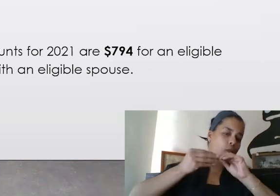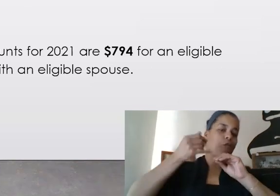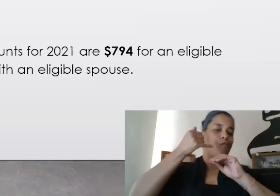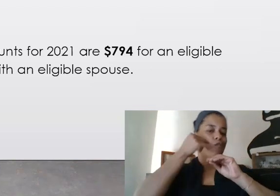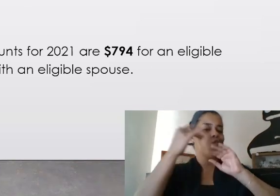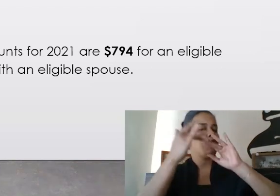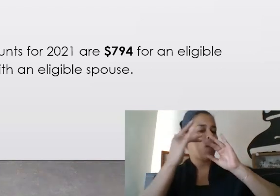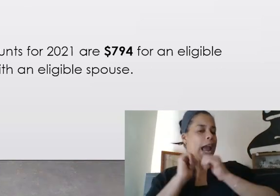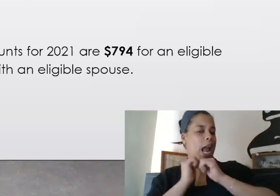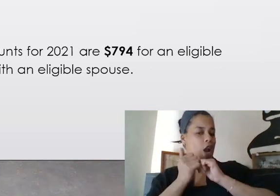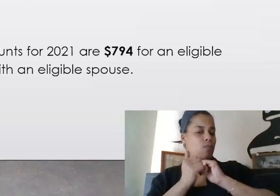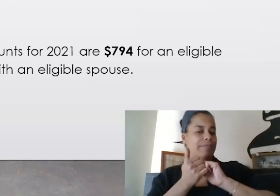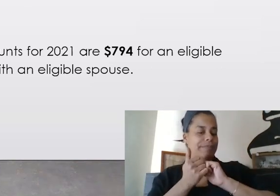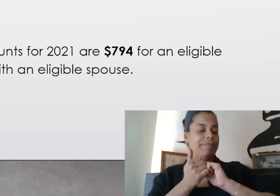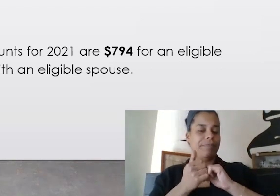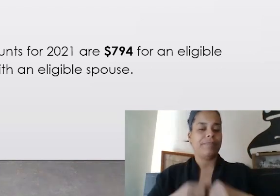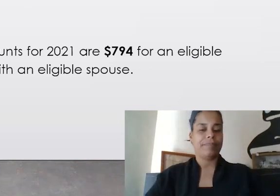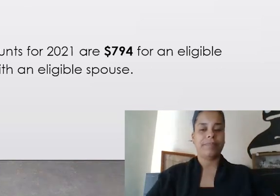I'll send you guys